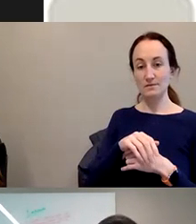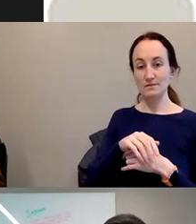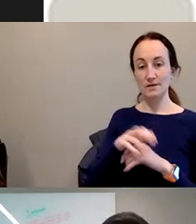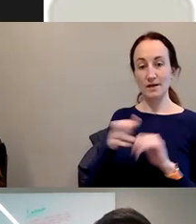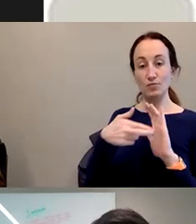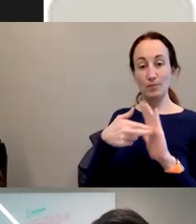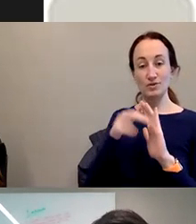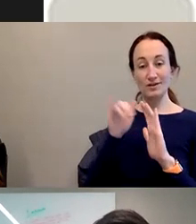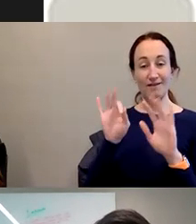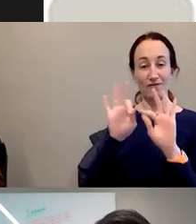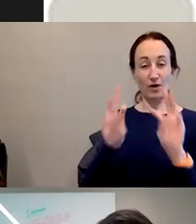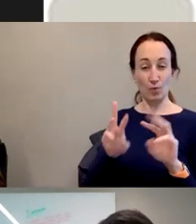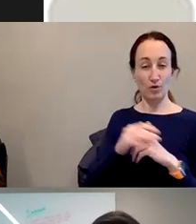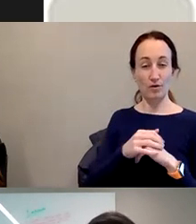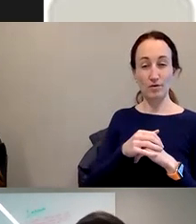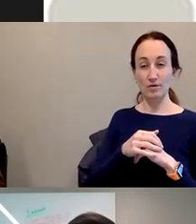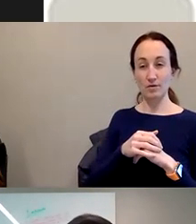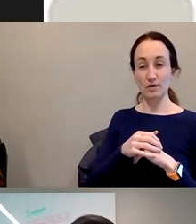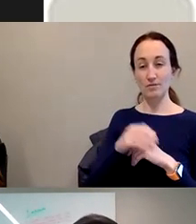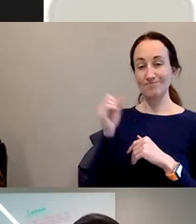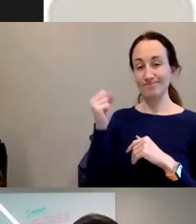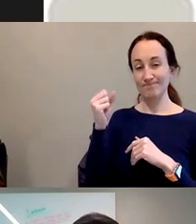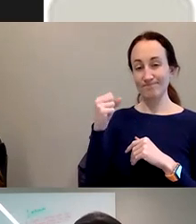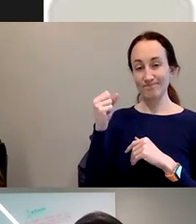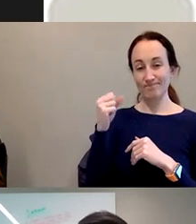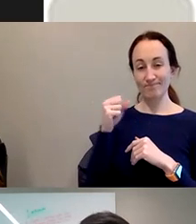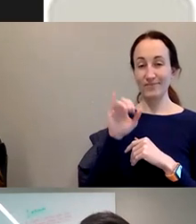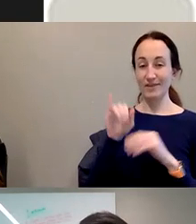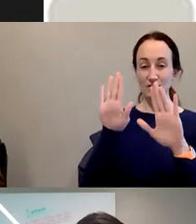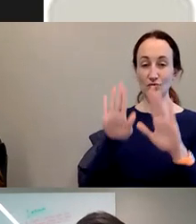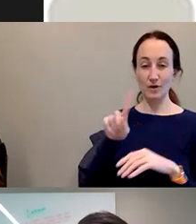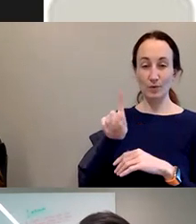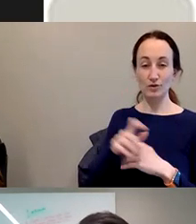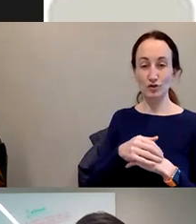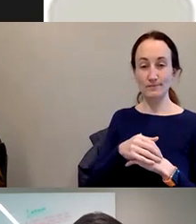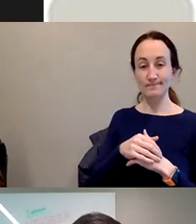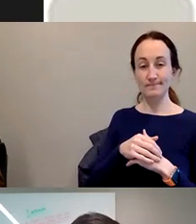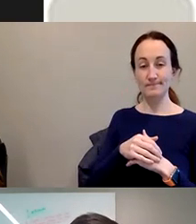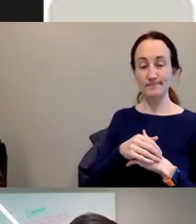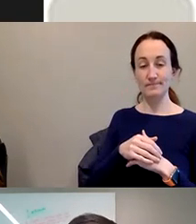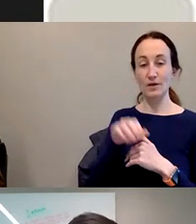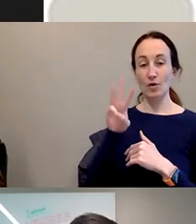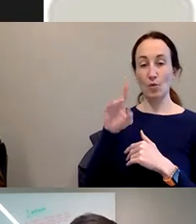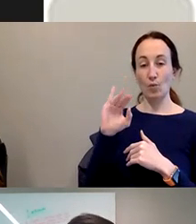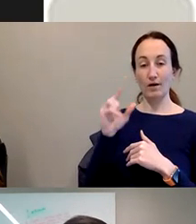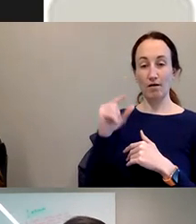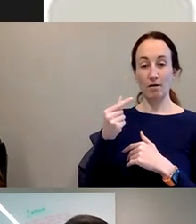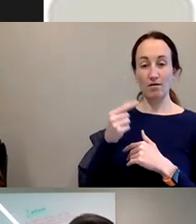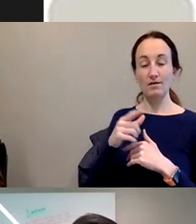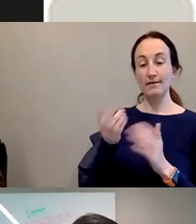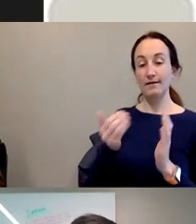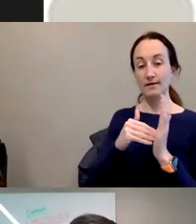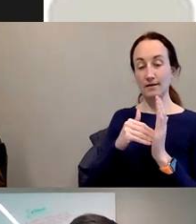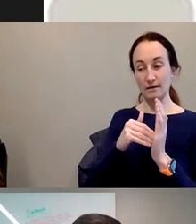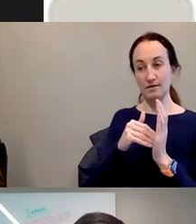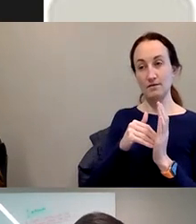represent like that chemo, if that makes sense. Yeah, this is a great question. I think in terms, so right now, so again, right,